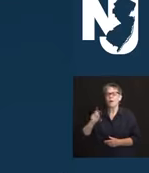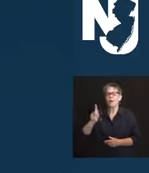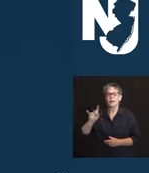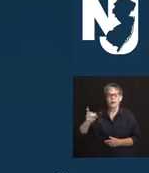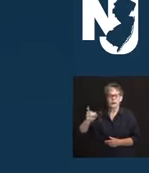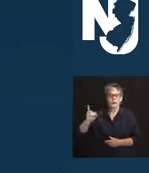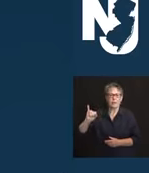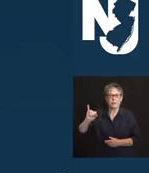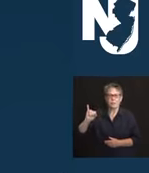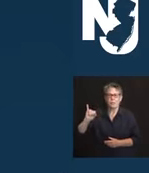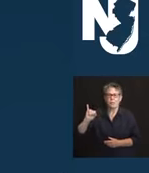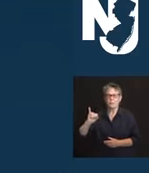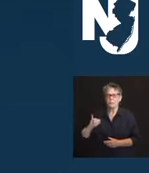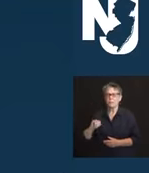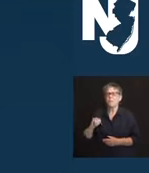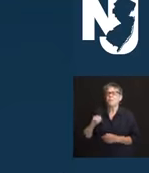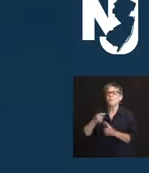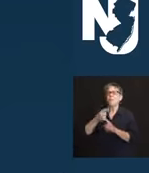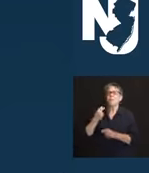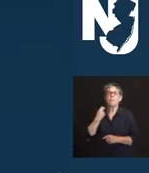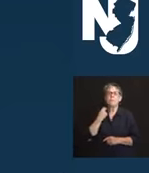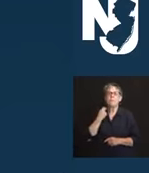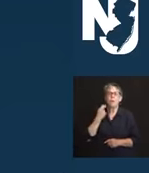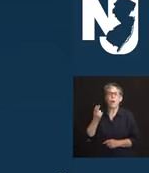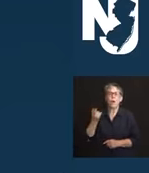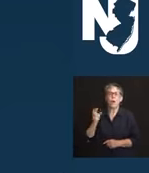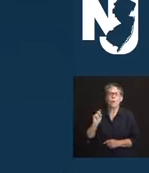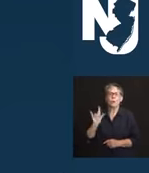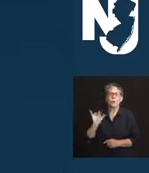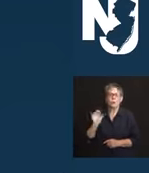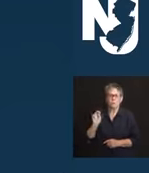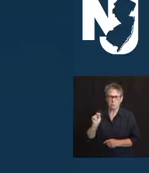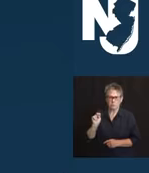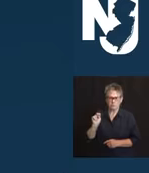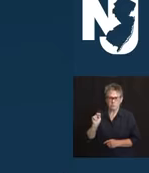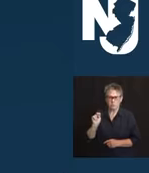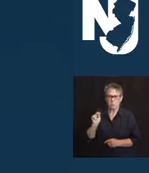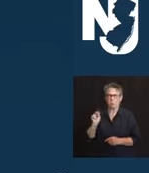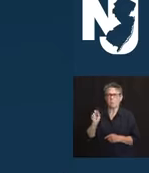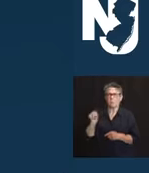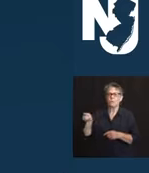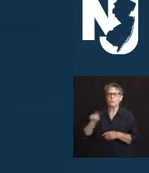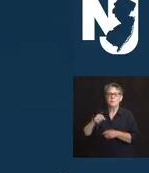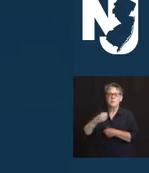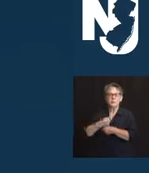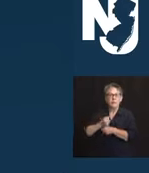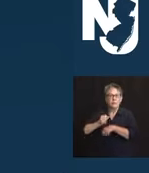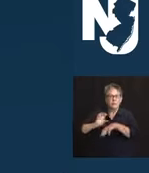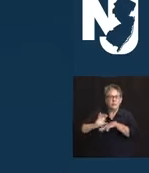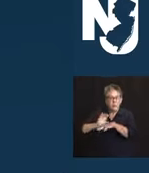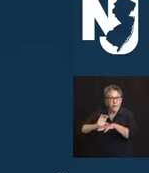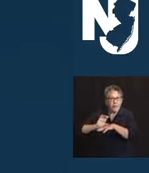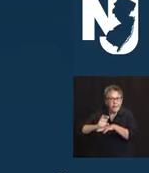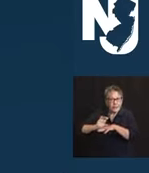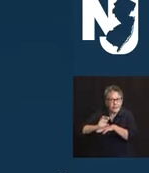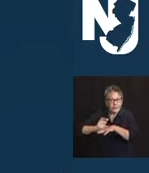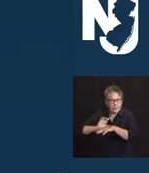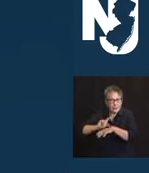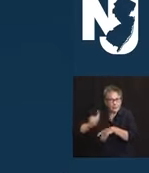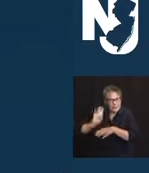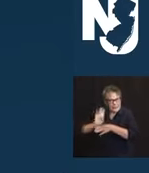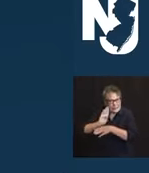as the owner and chocolatier behind Pauline's Chocolates in Hoboken, where her party planning and decorating